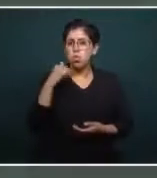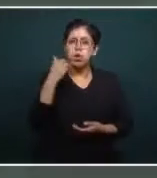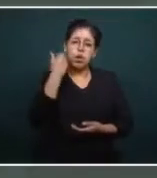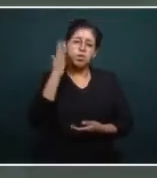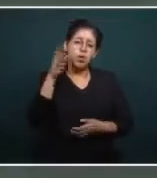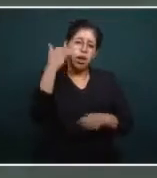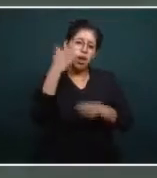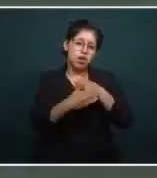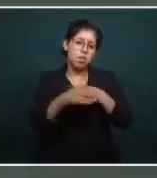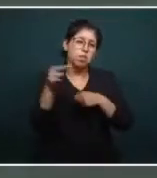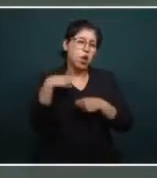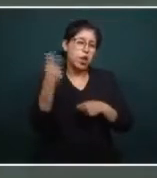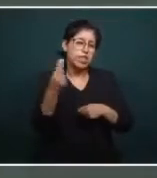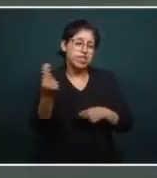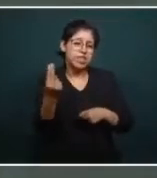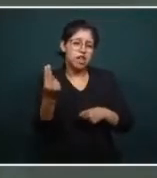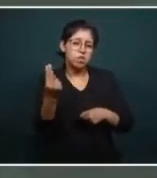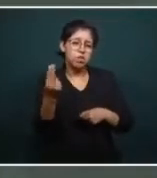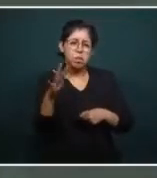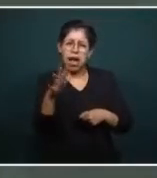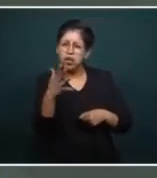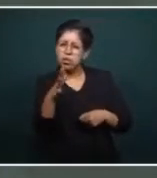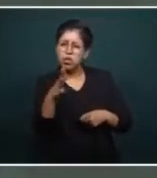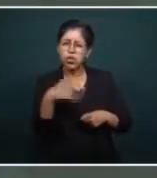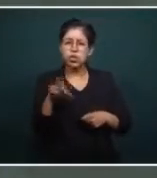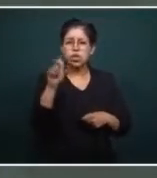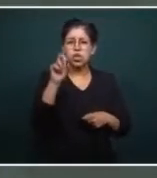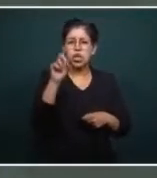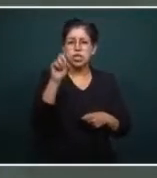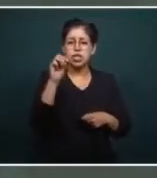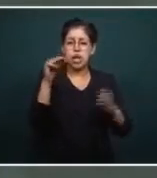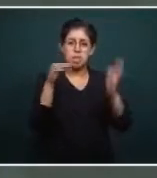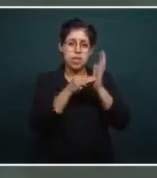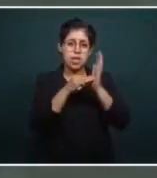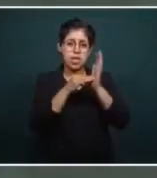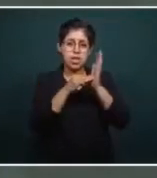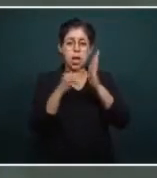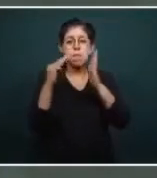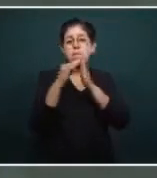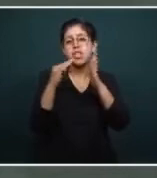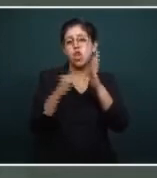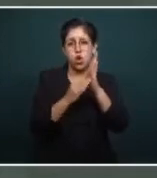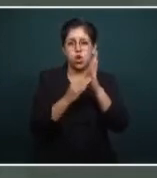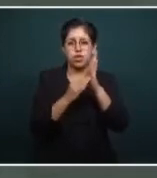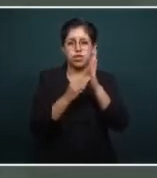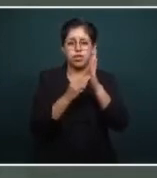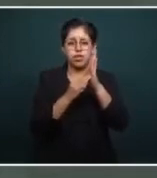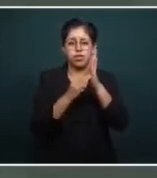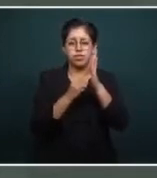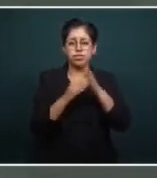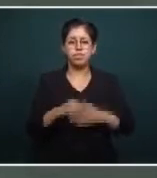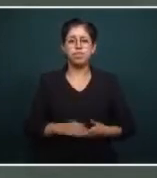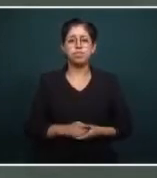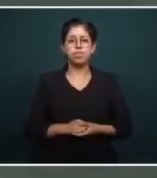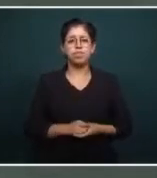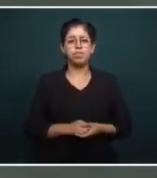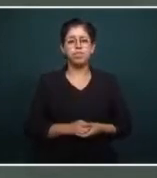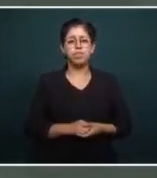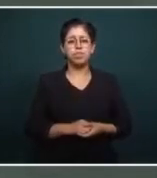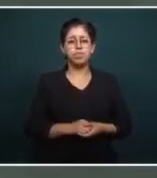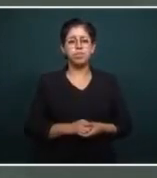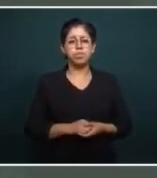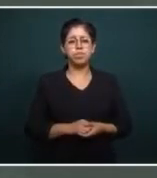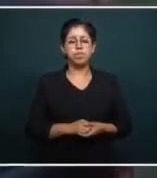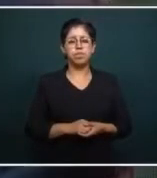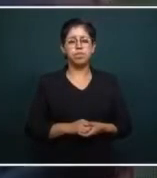to se finish van it, a requerir it's going to require 30,000 millones más. 30 Es more decir, million. That is to say,